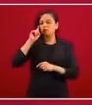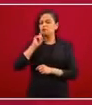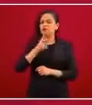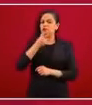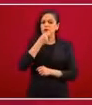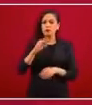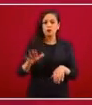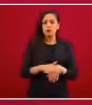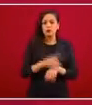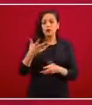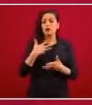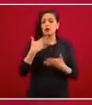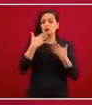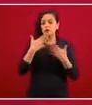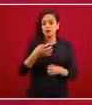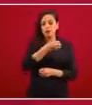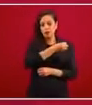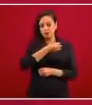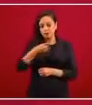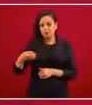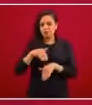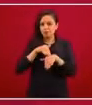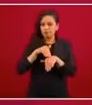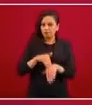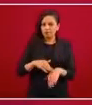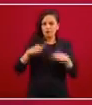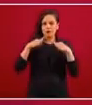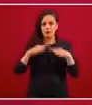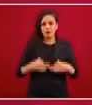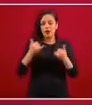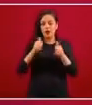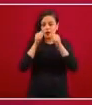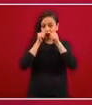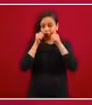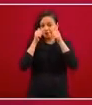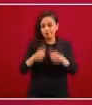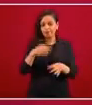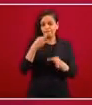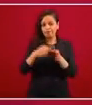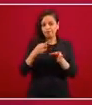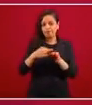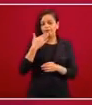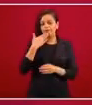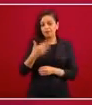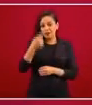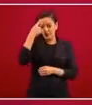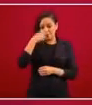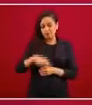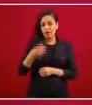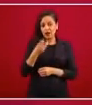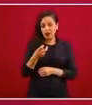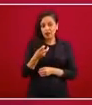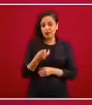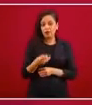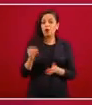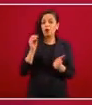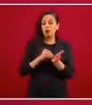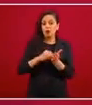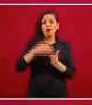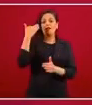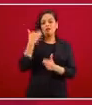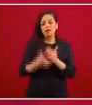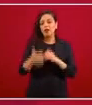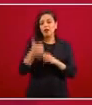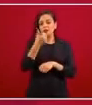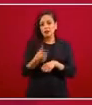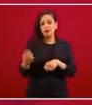for the handling of this pandemic. Thanks to all of you who are staying at home, who are abiding by the measures, and who are paying attention. We still have